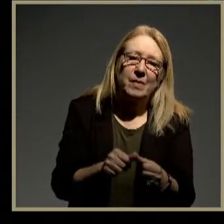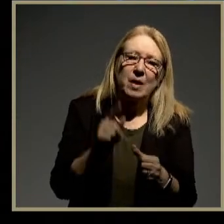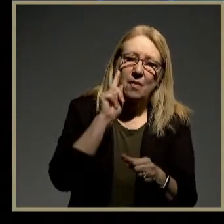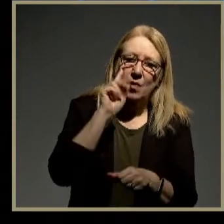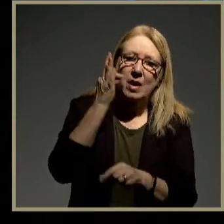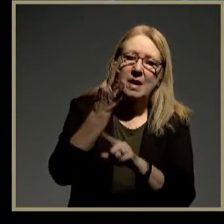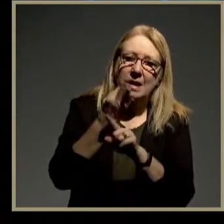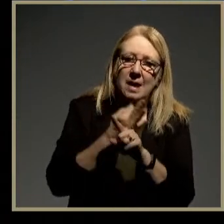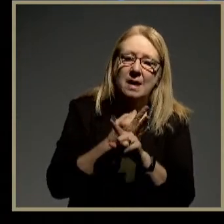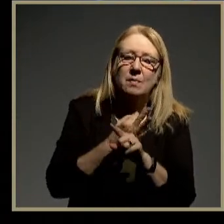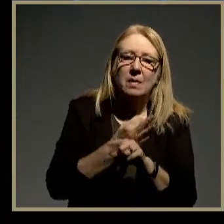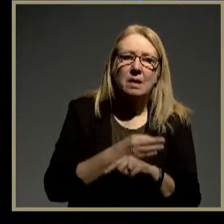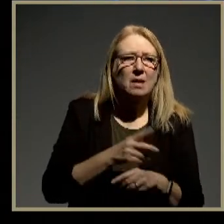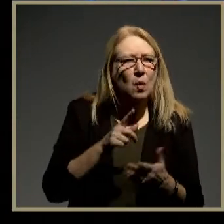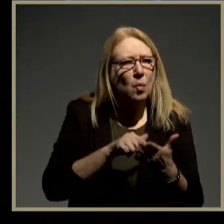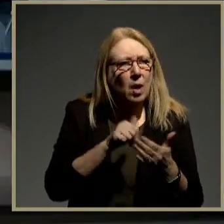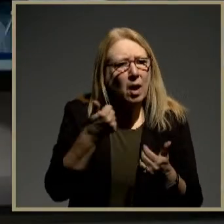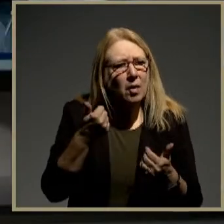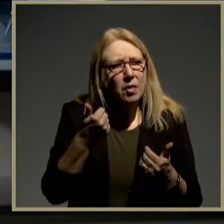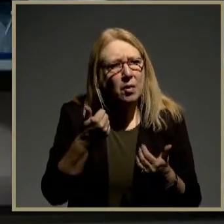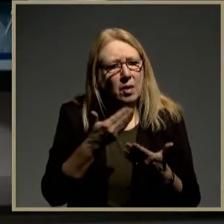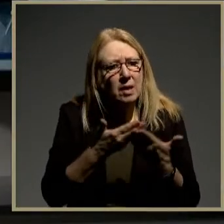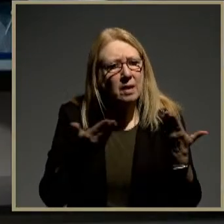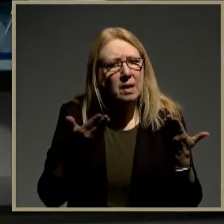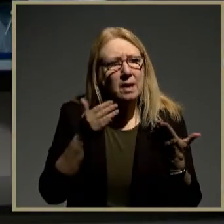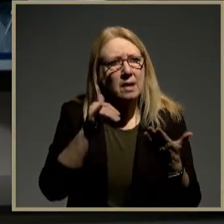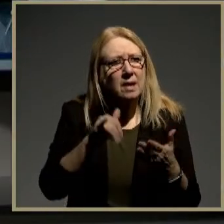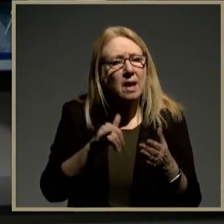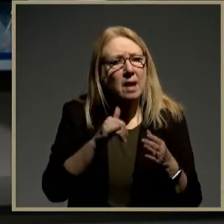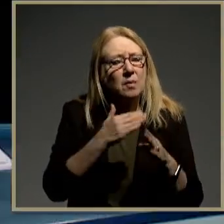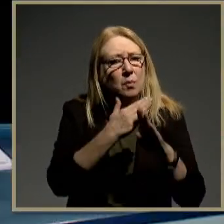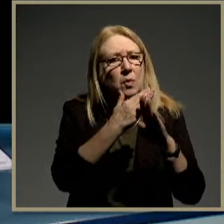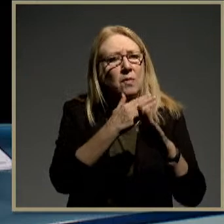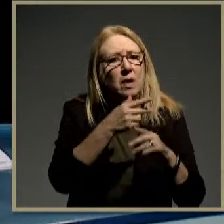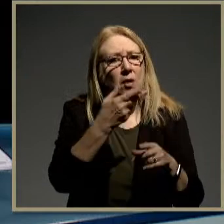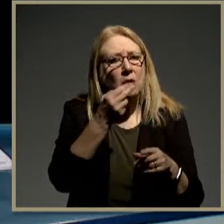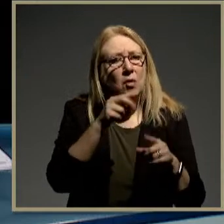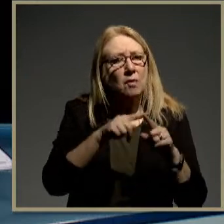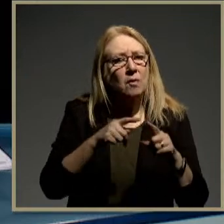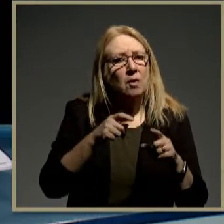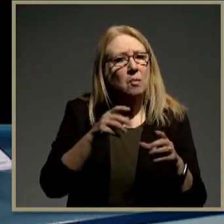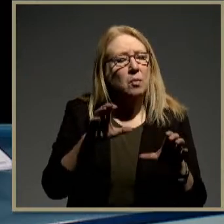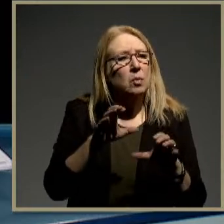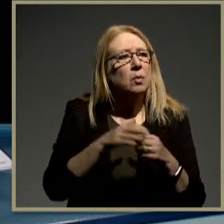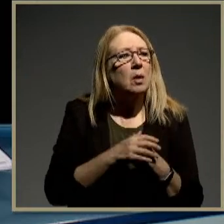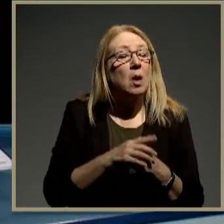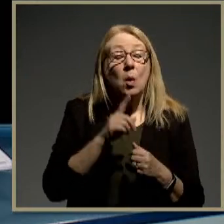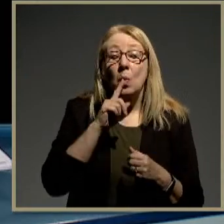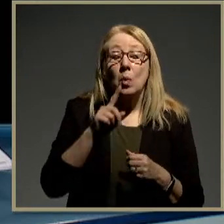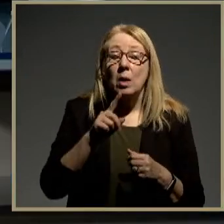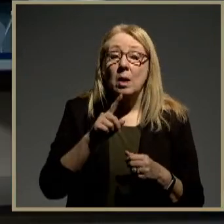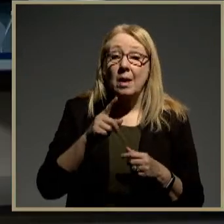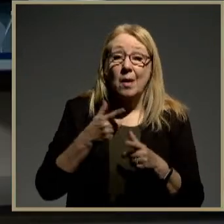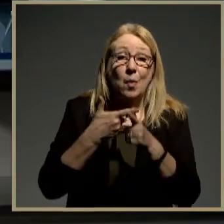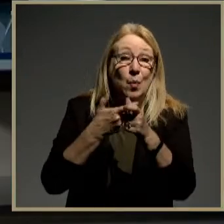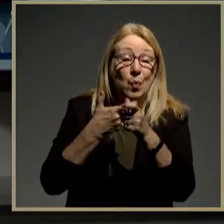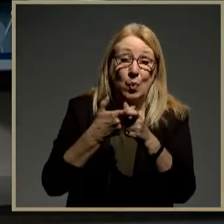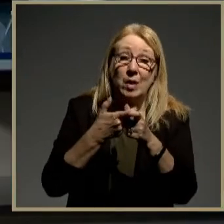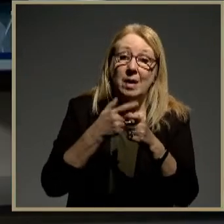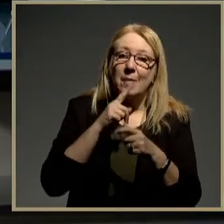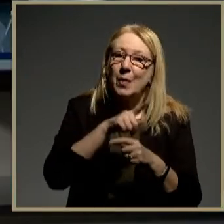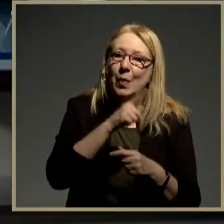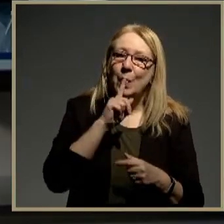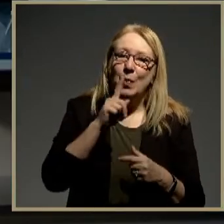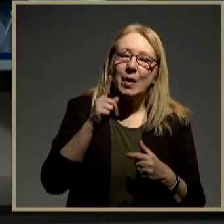months. What other activities did that obstacle prevent her from engaging in? Primarily running, but running is